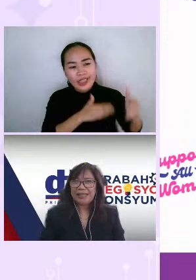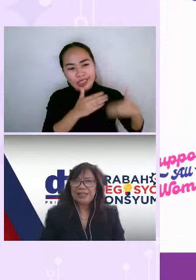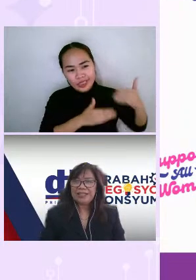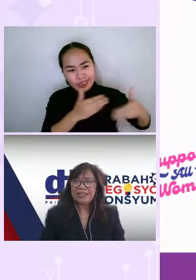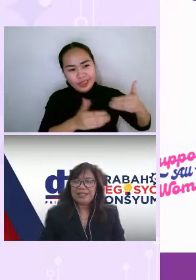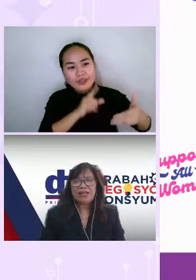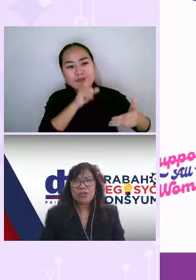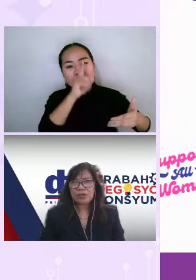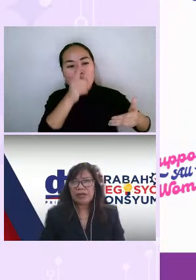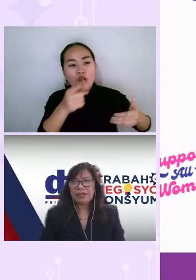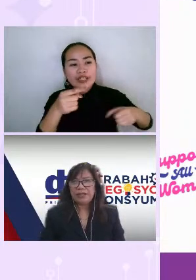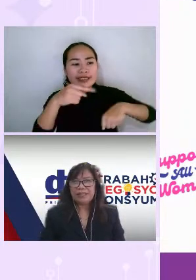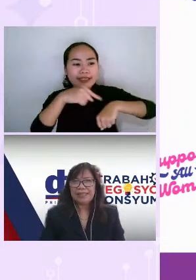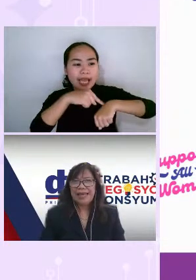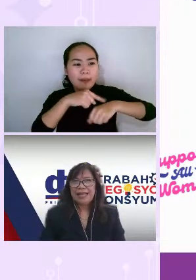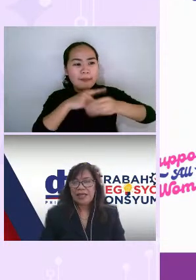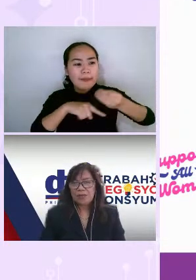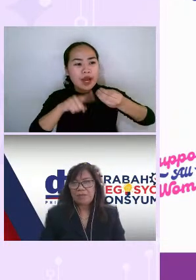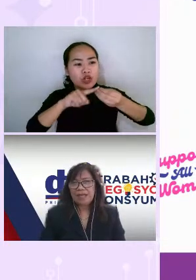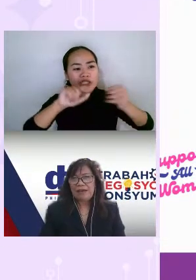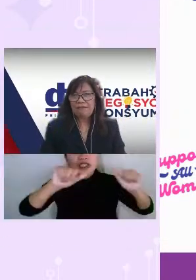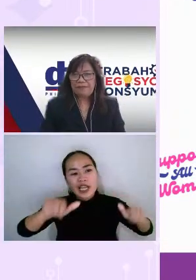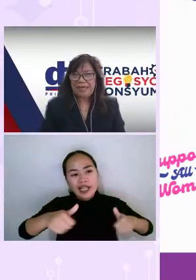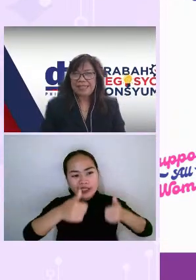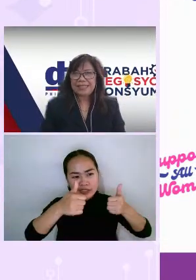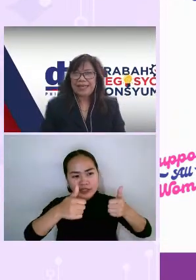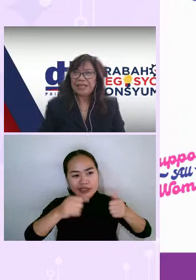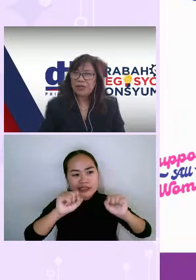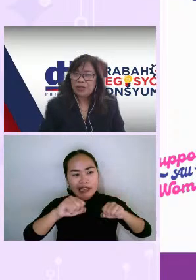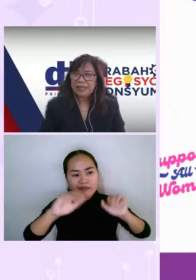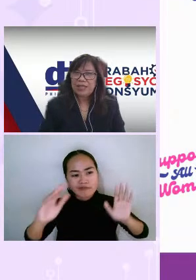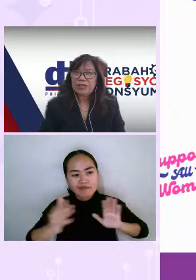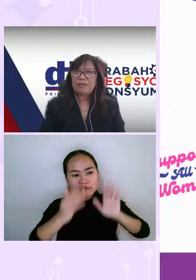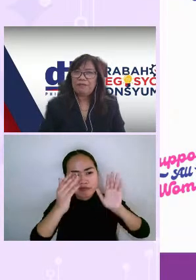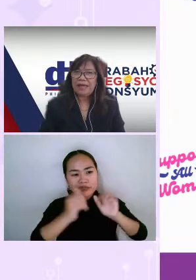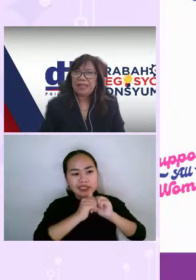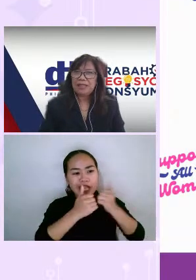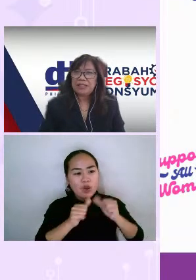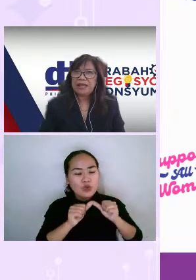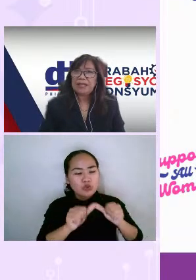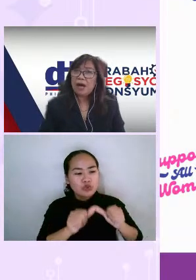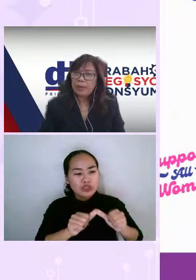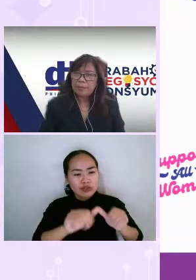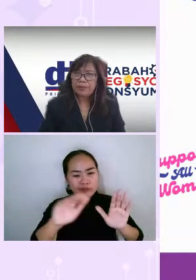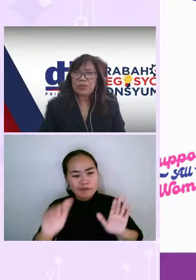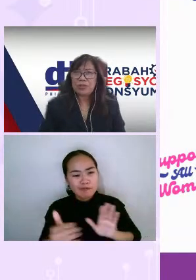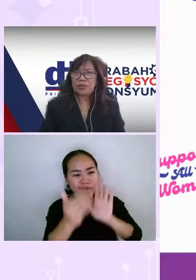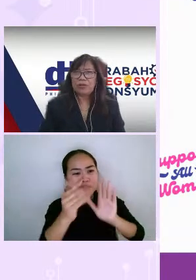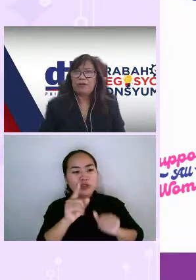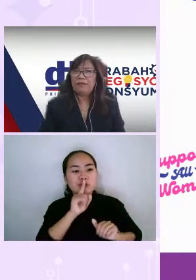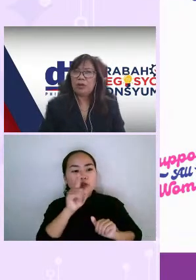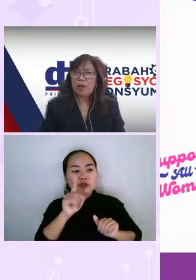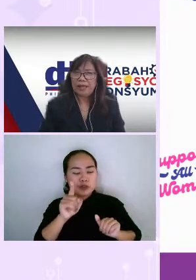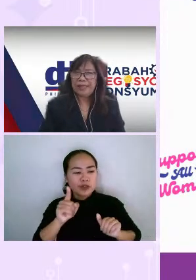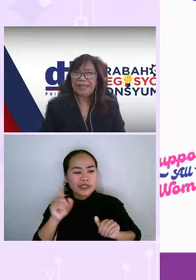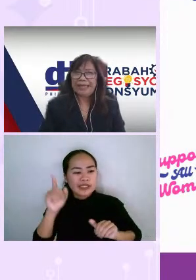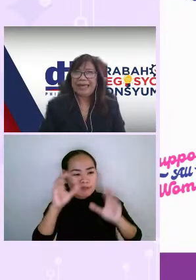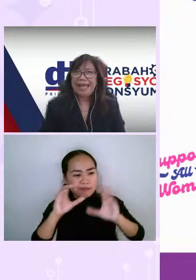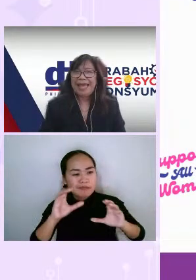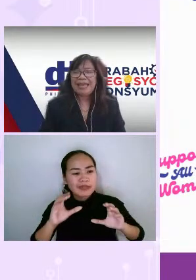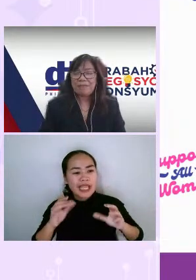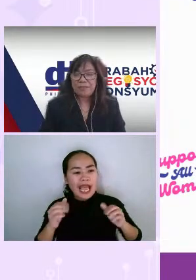the challenges and struggles that women have faced and continue to face in our pursuit of